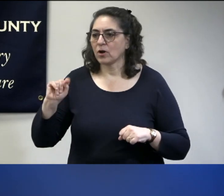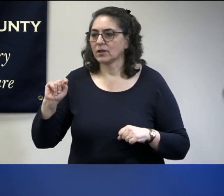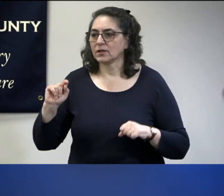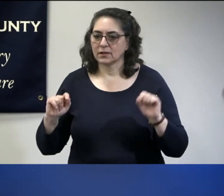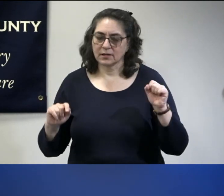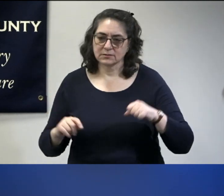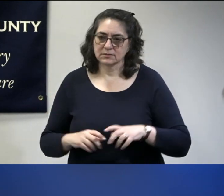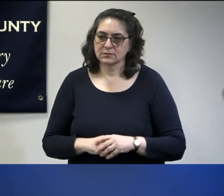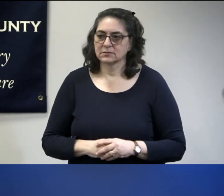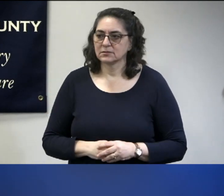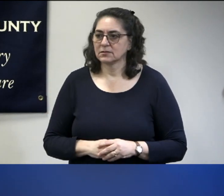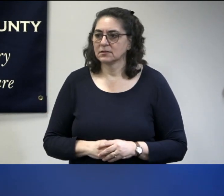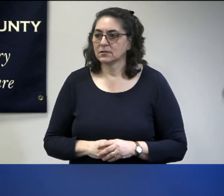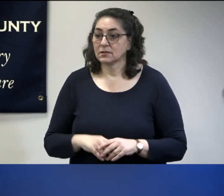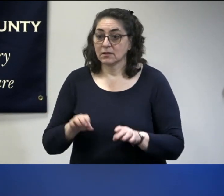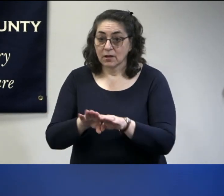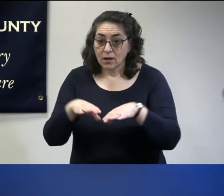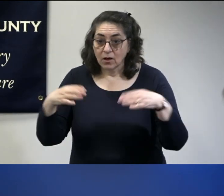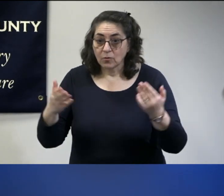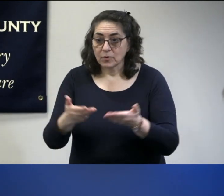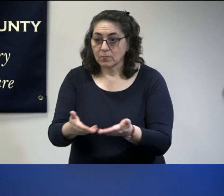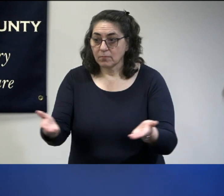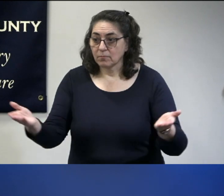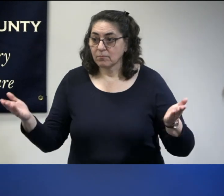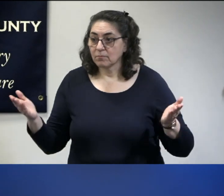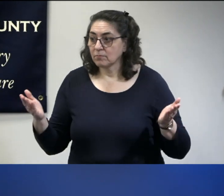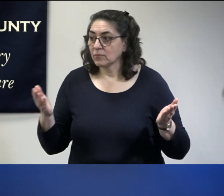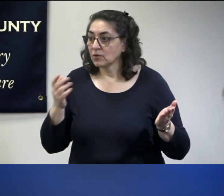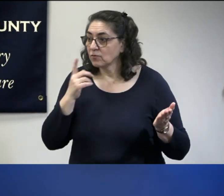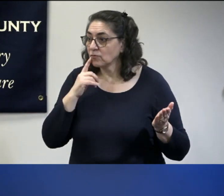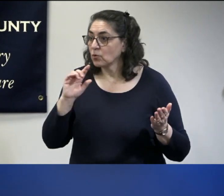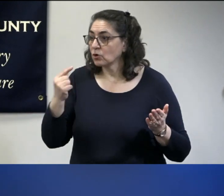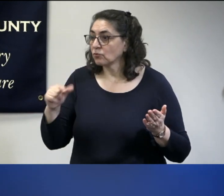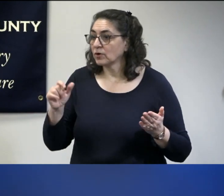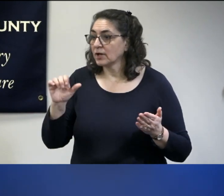Here. Can I have a motion to open the public hearing on this Green Acres application?